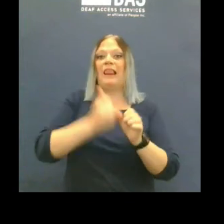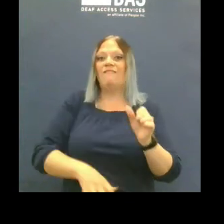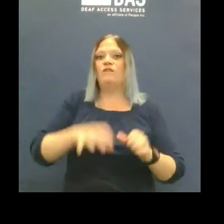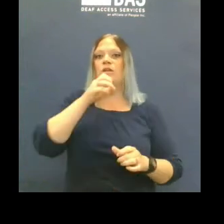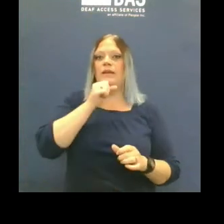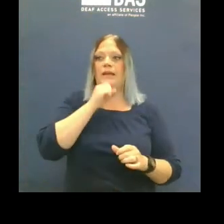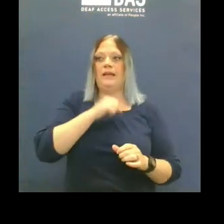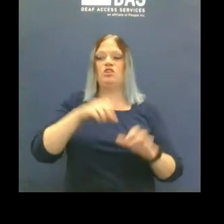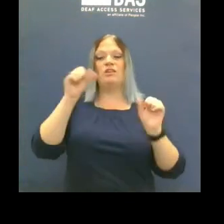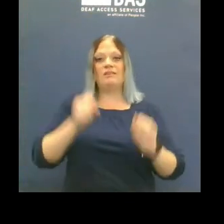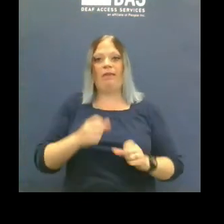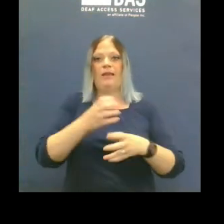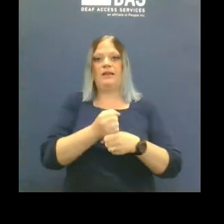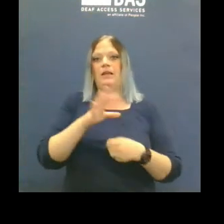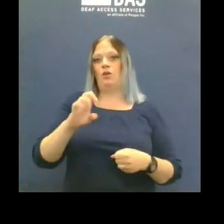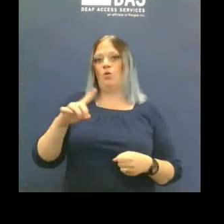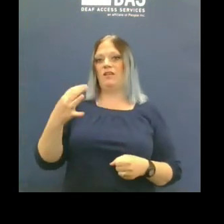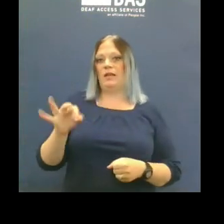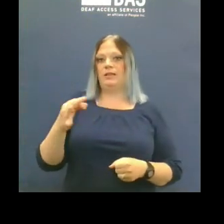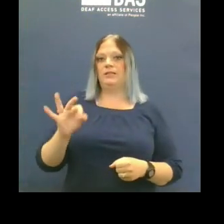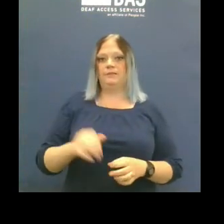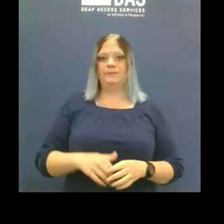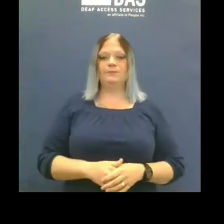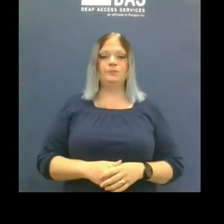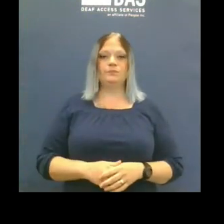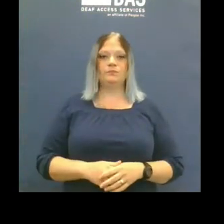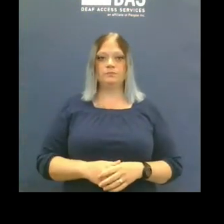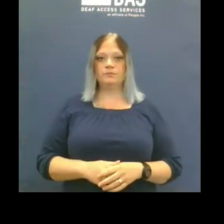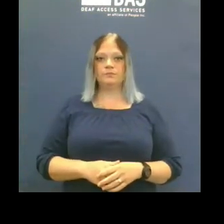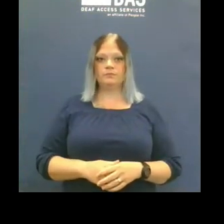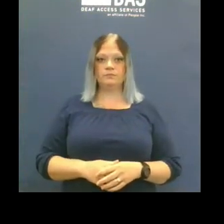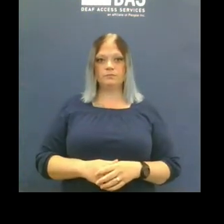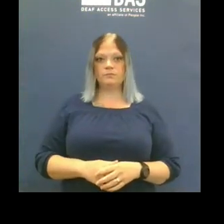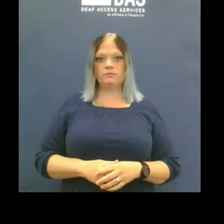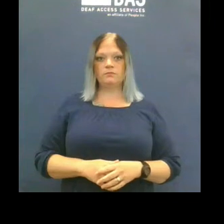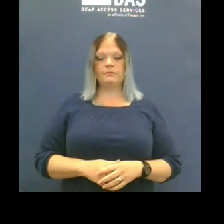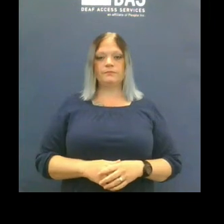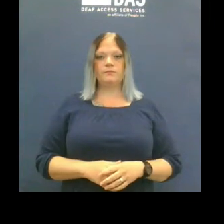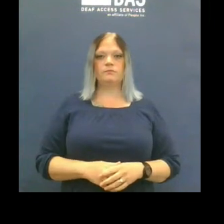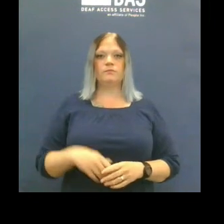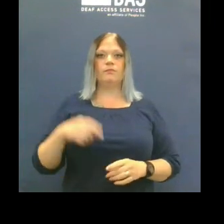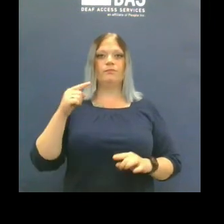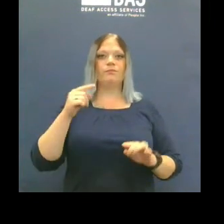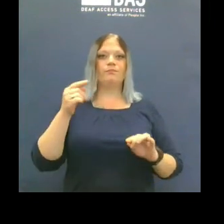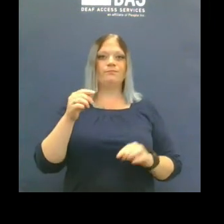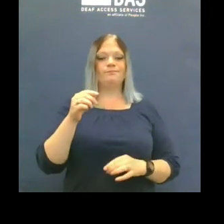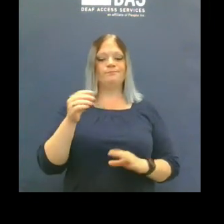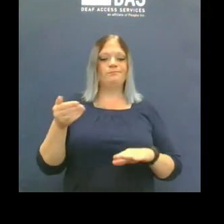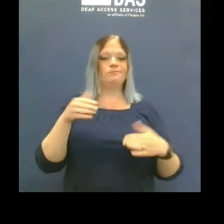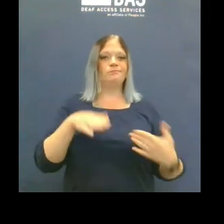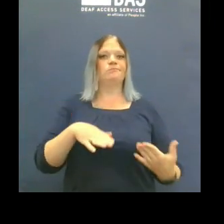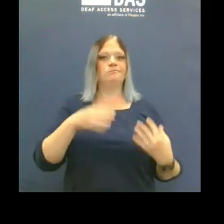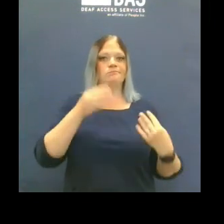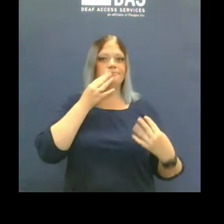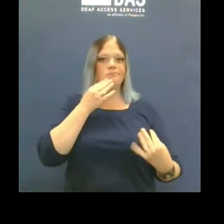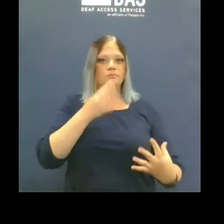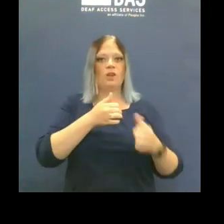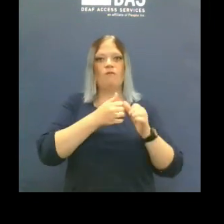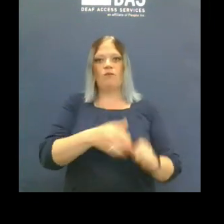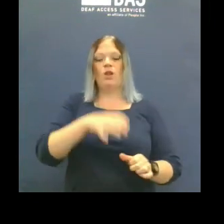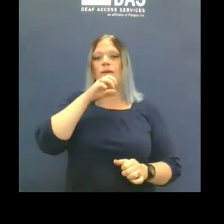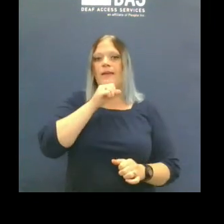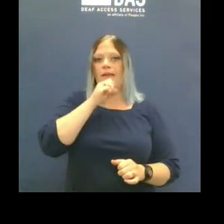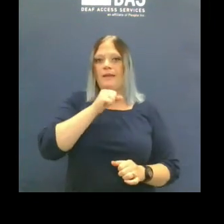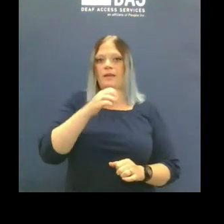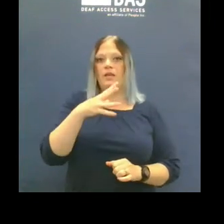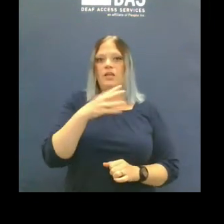age can get COVID-19. And so this is looking at our mortality data, again by age